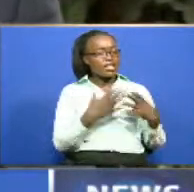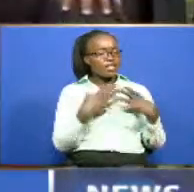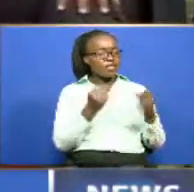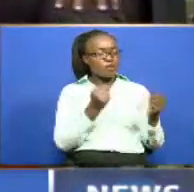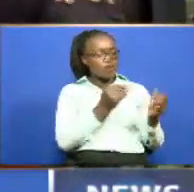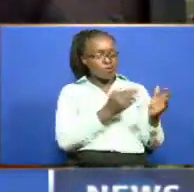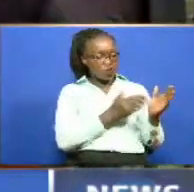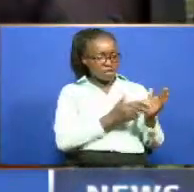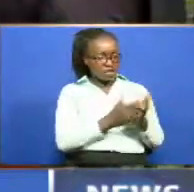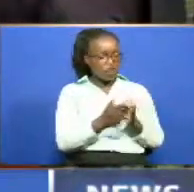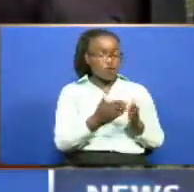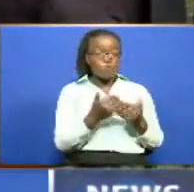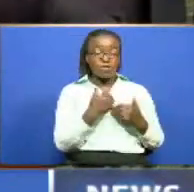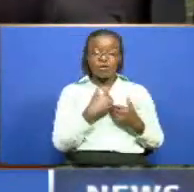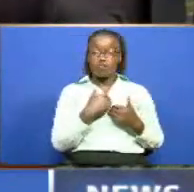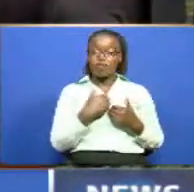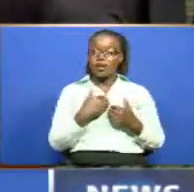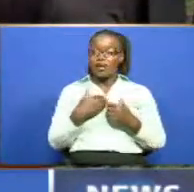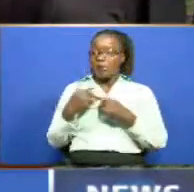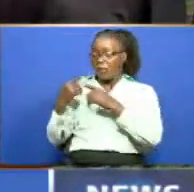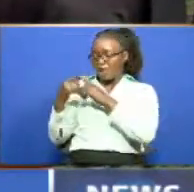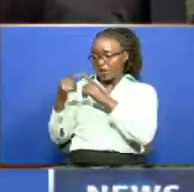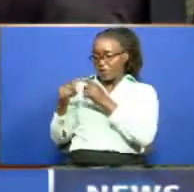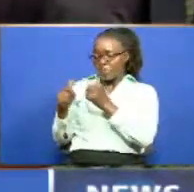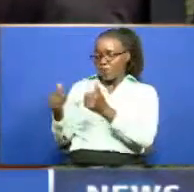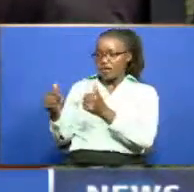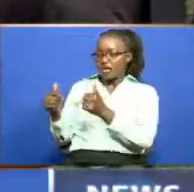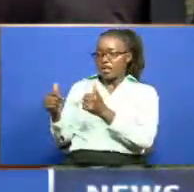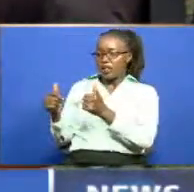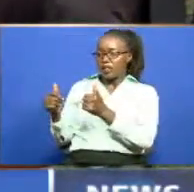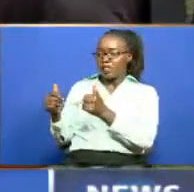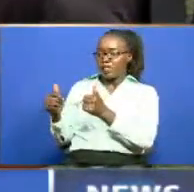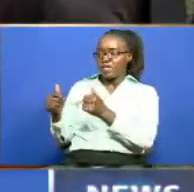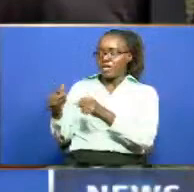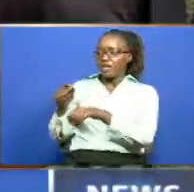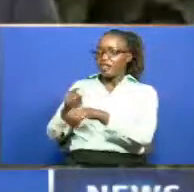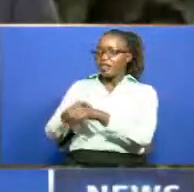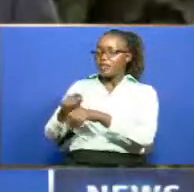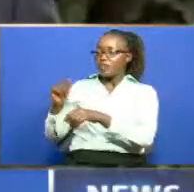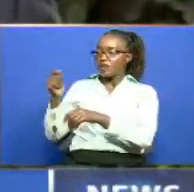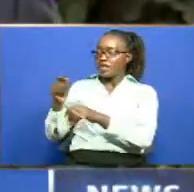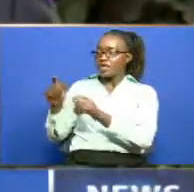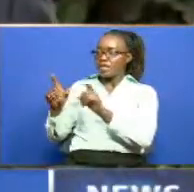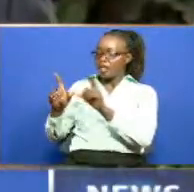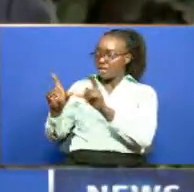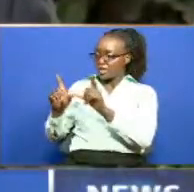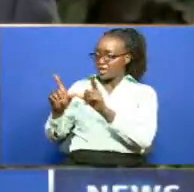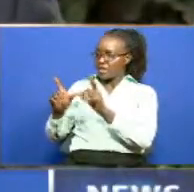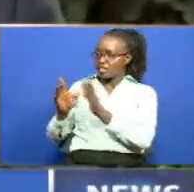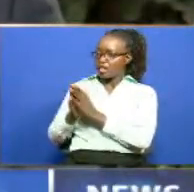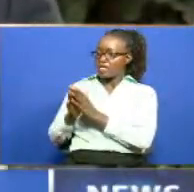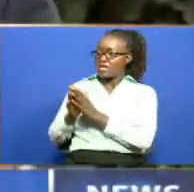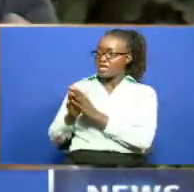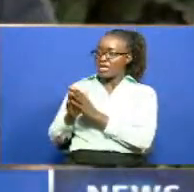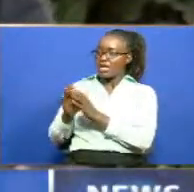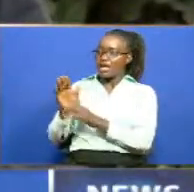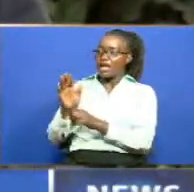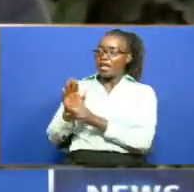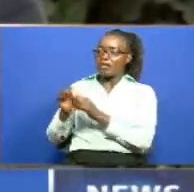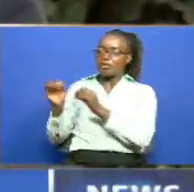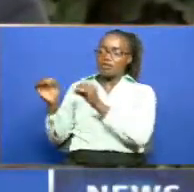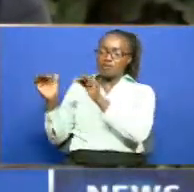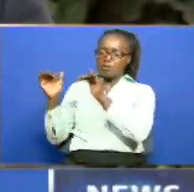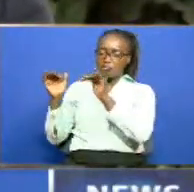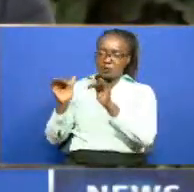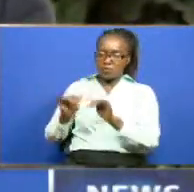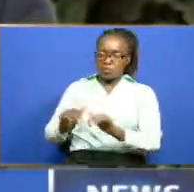strategy for the sector? We've gone through that. In the 90s, for instance, when Kenya liberalized, and there was a lot of influx of imported goods